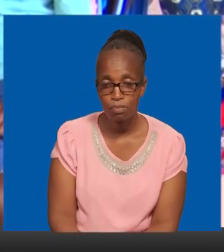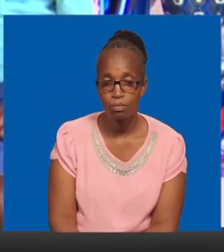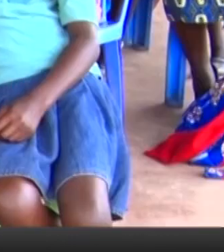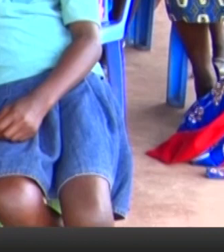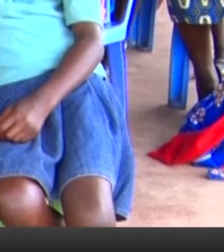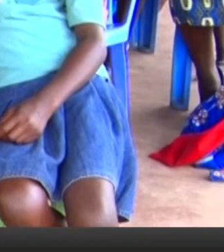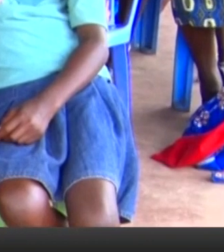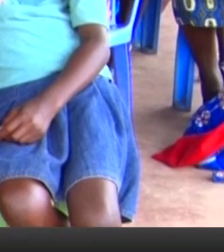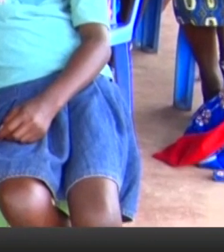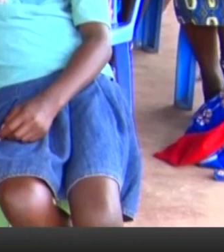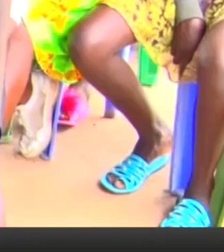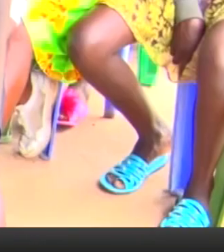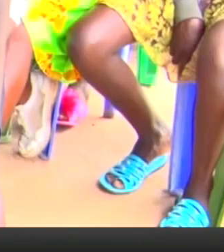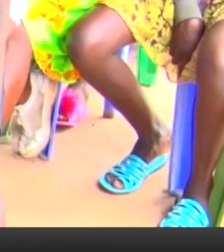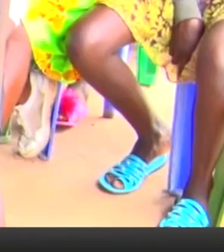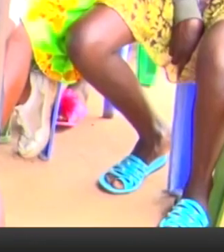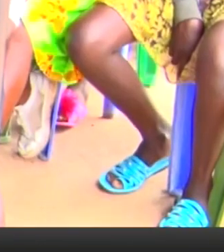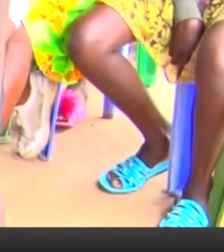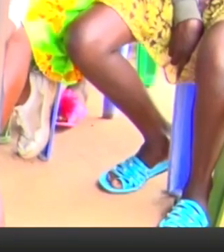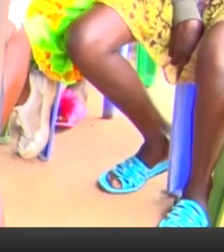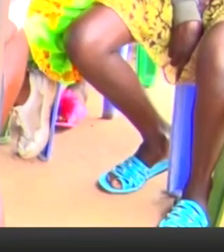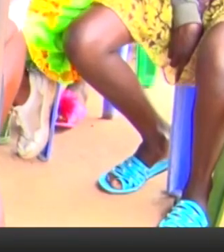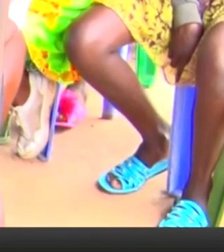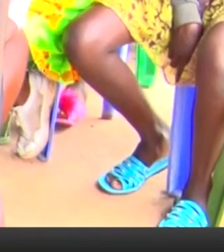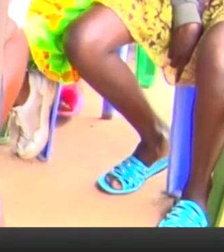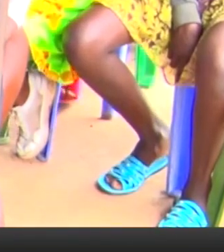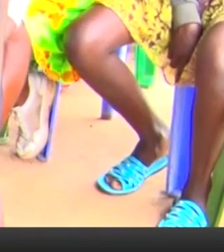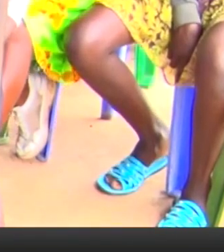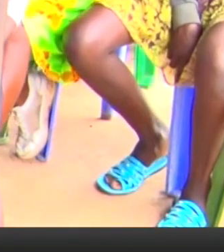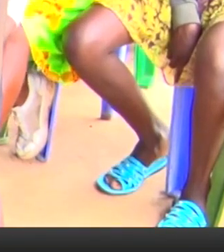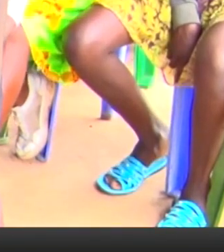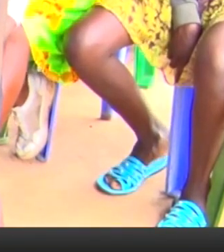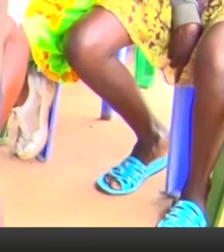Eunice Cheruiyot, Undugu TV.